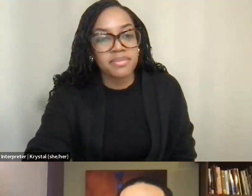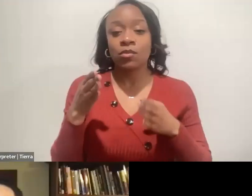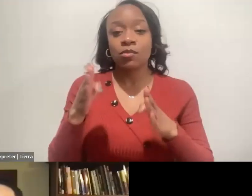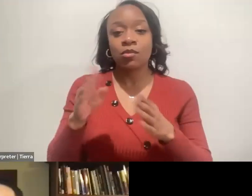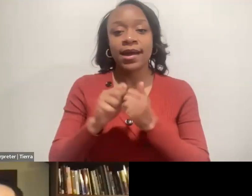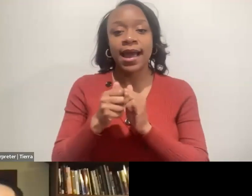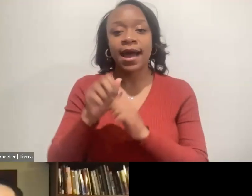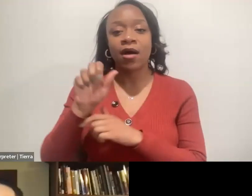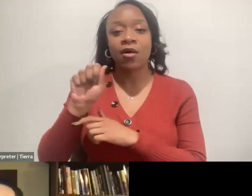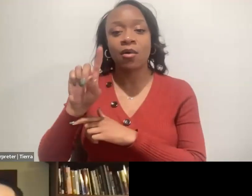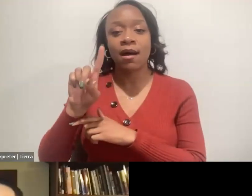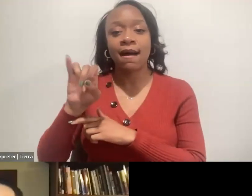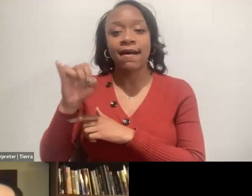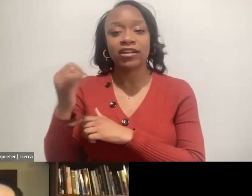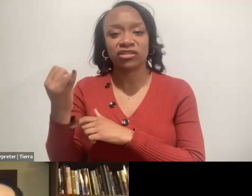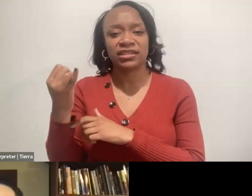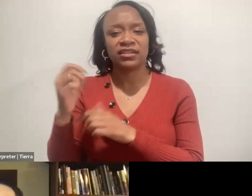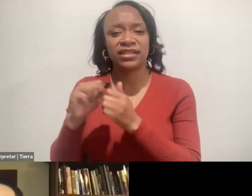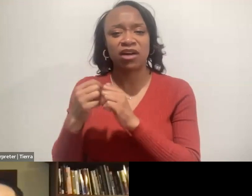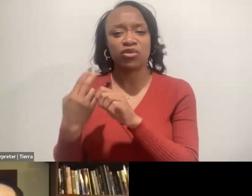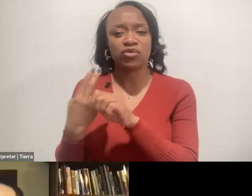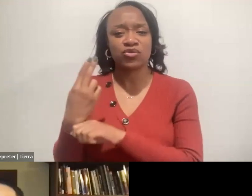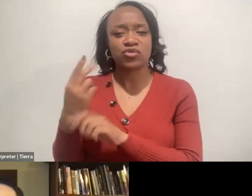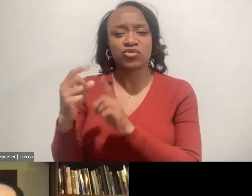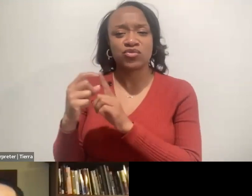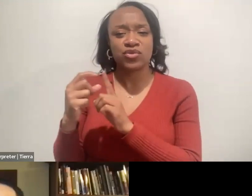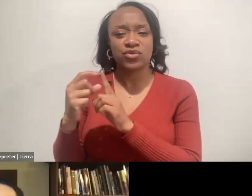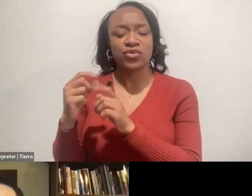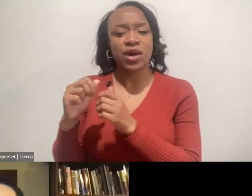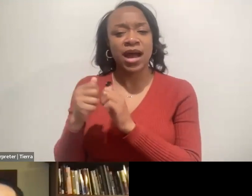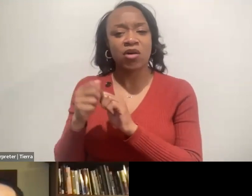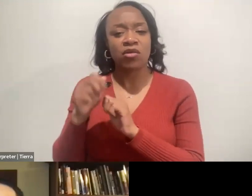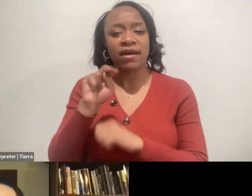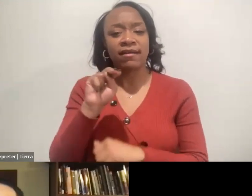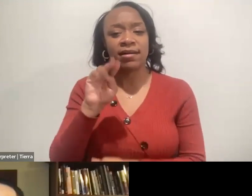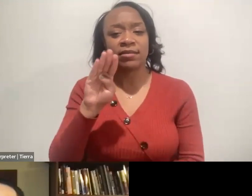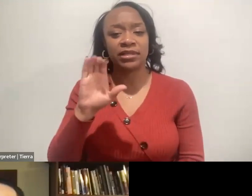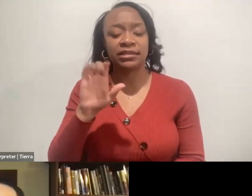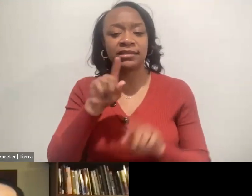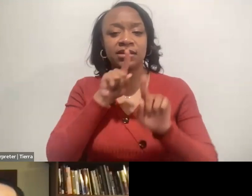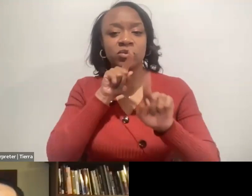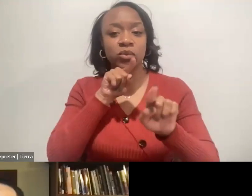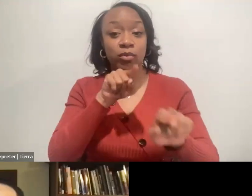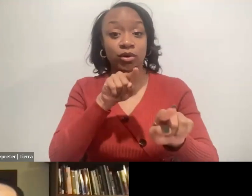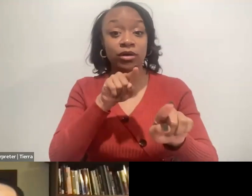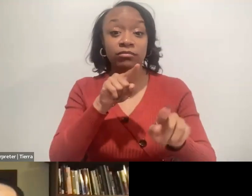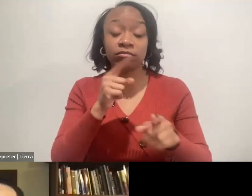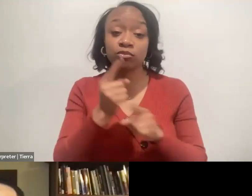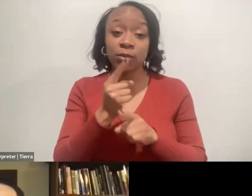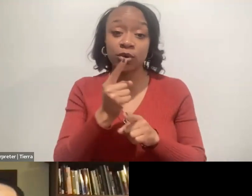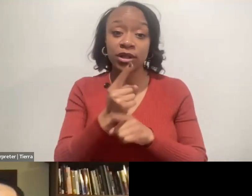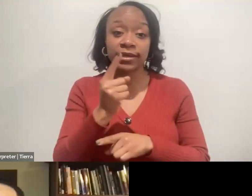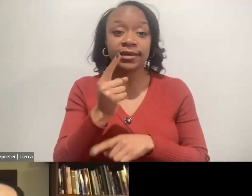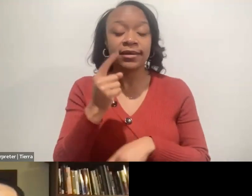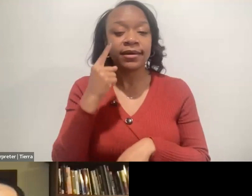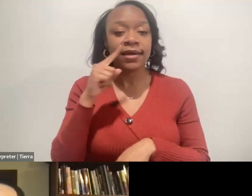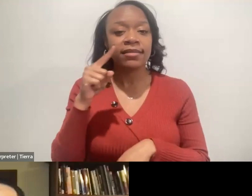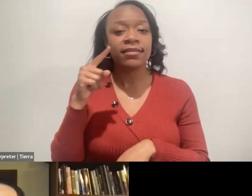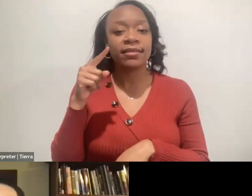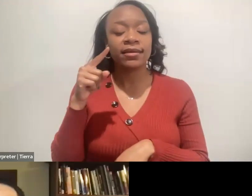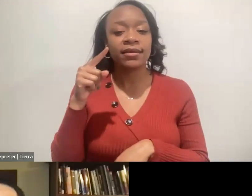adjectives are used. For instance, the NBC report, quite properly in the reportorial